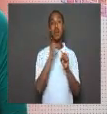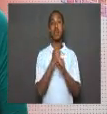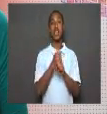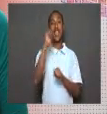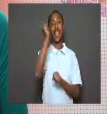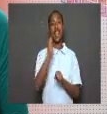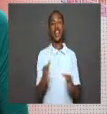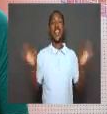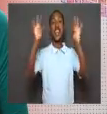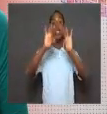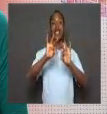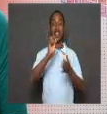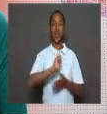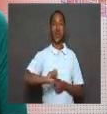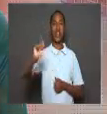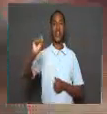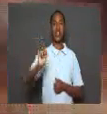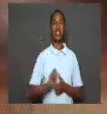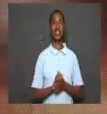any necessary corrections.